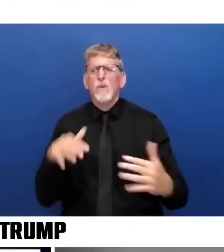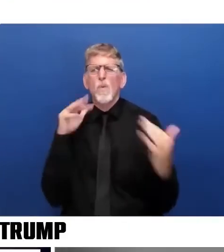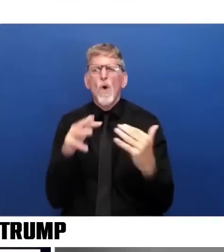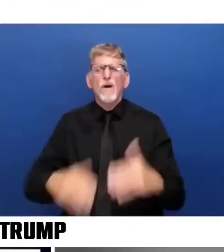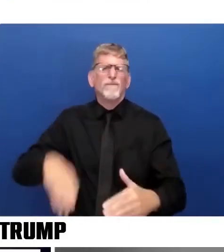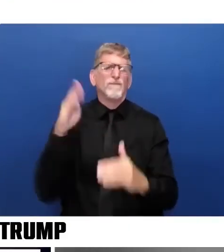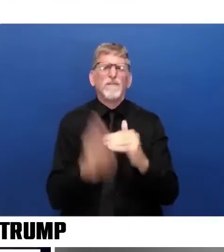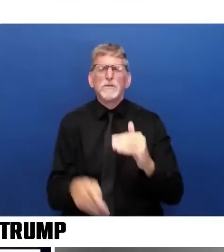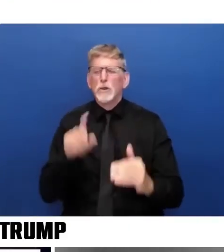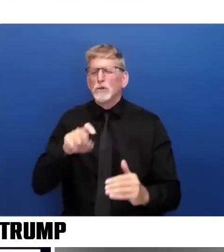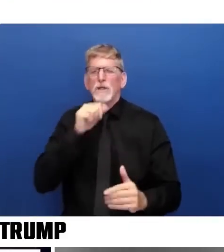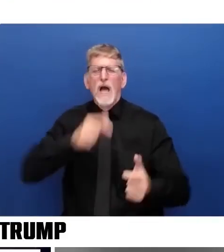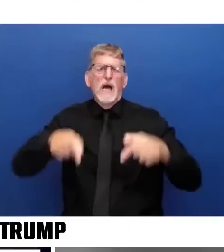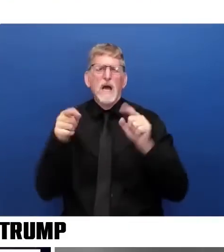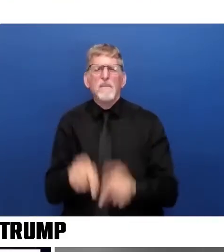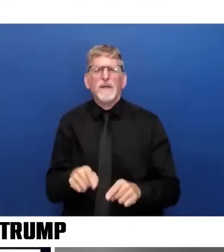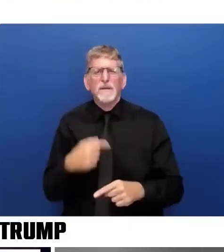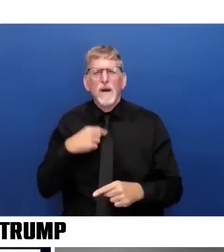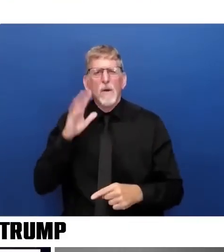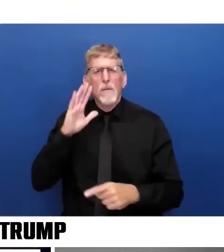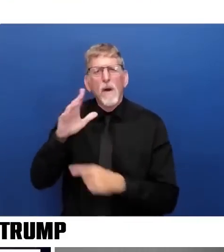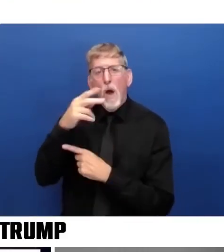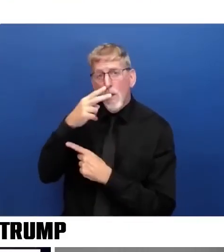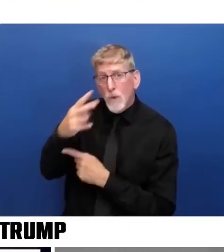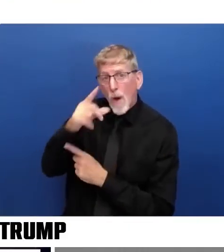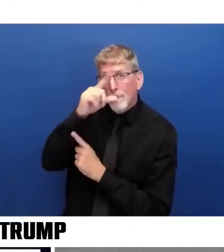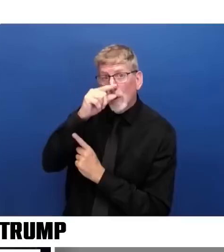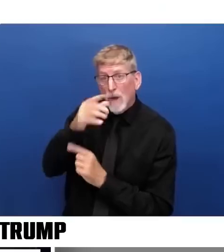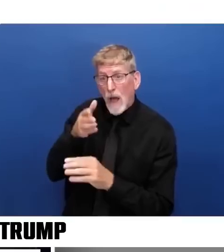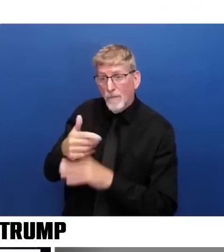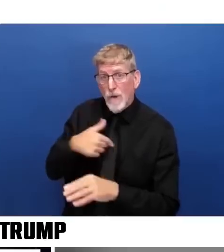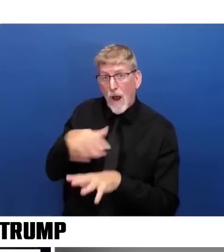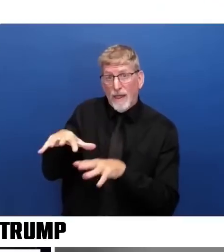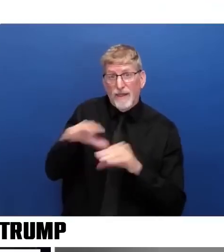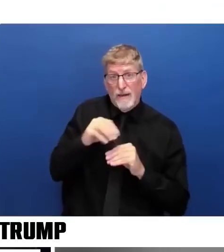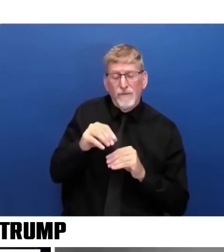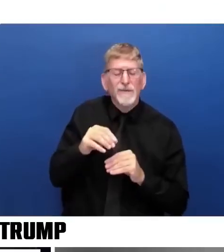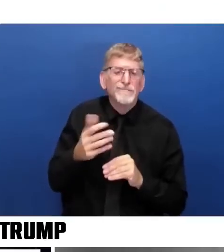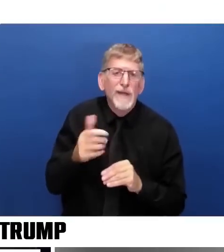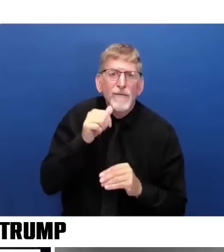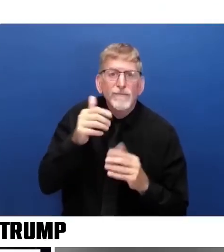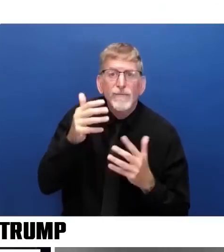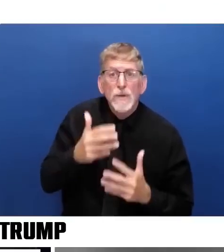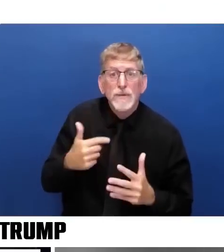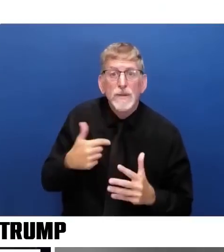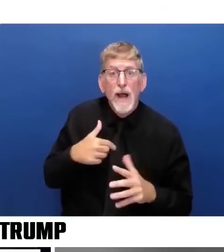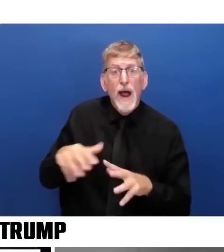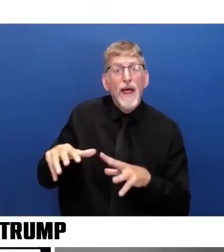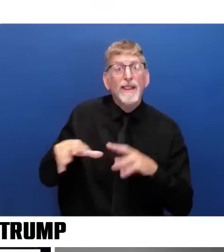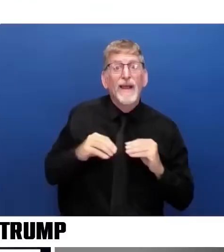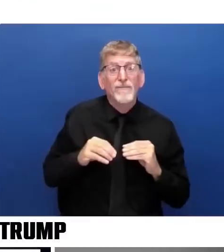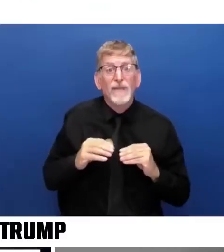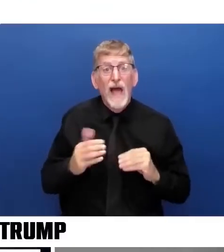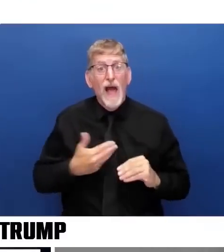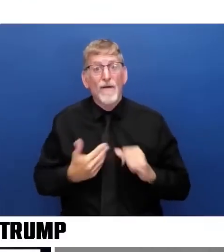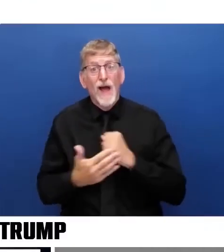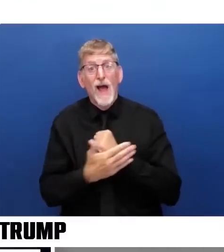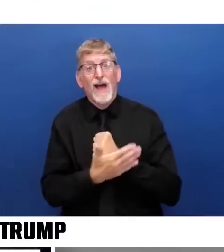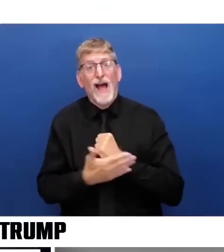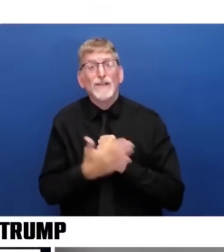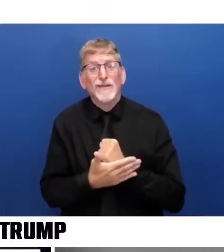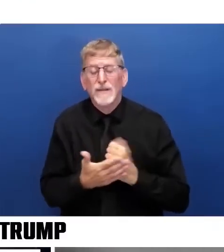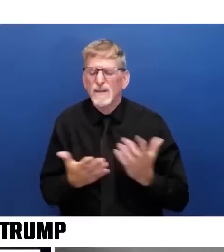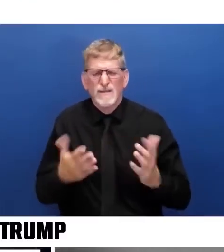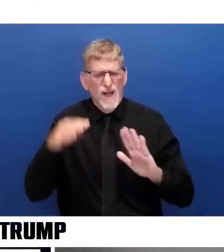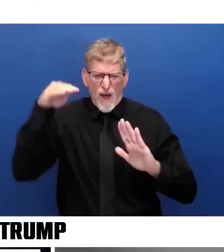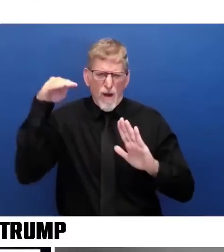I saw Putin after I left, unfortunately left because our country has gone to hell. But after I left, when I saw him